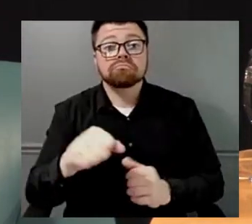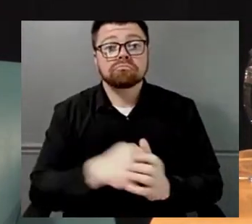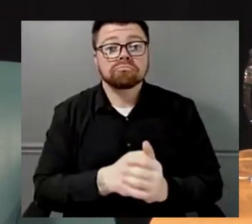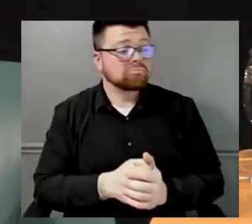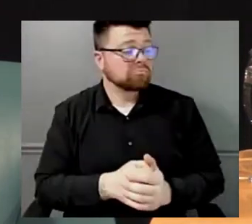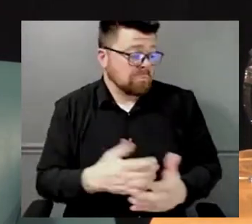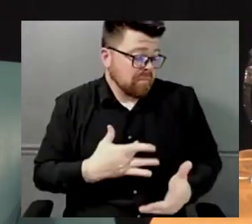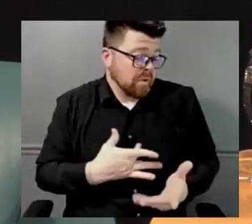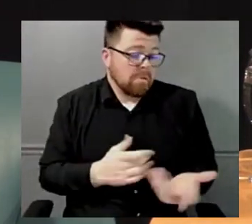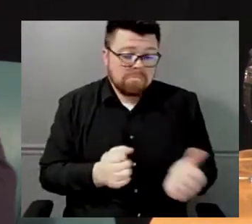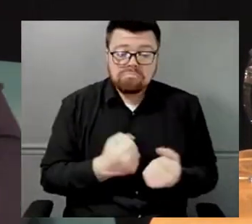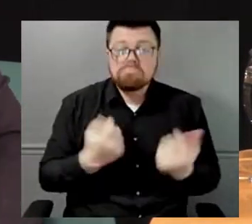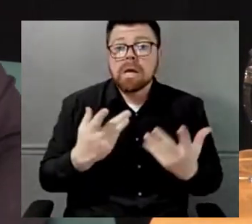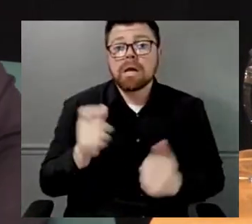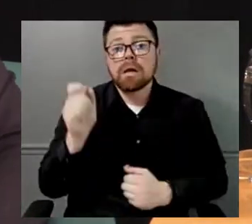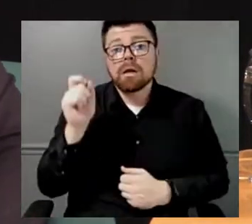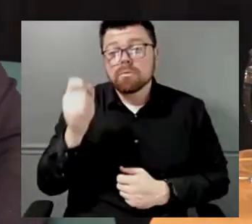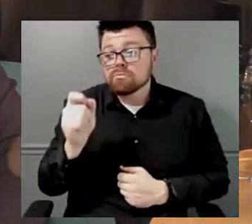do. Many.